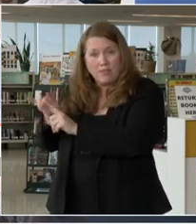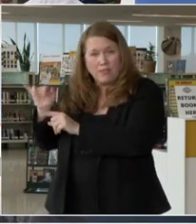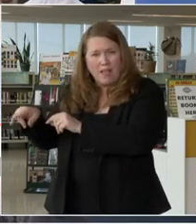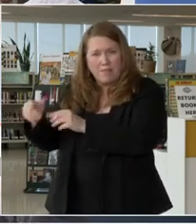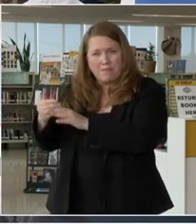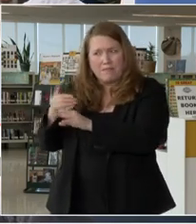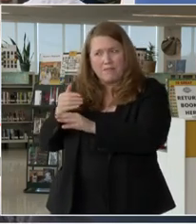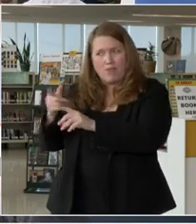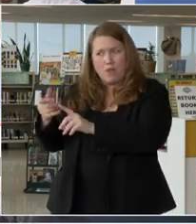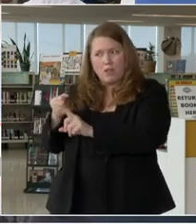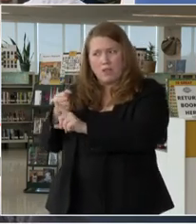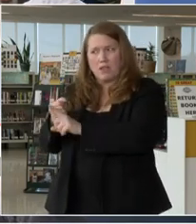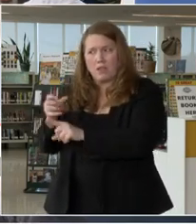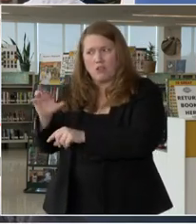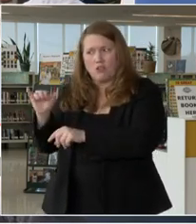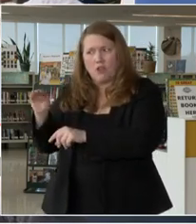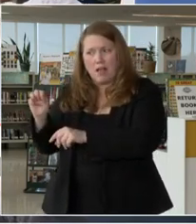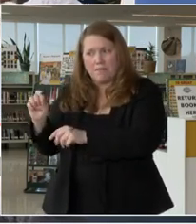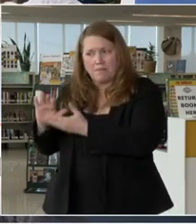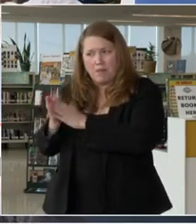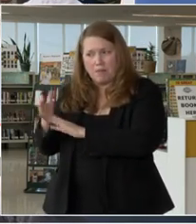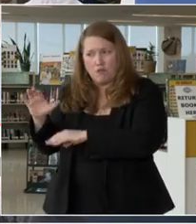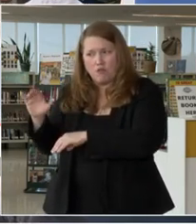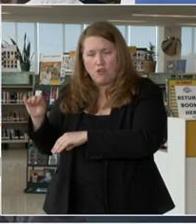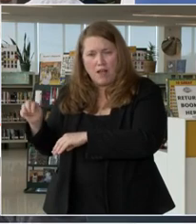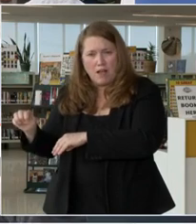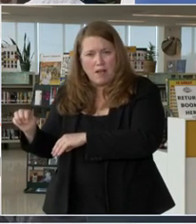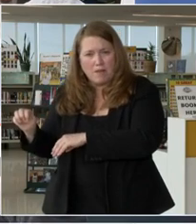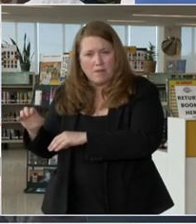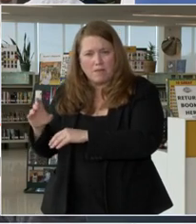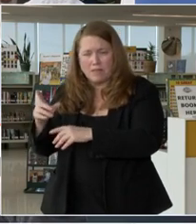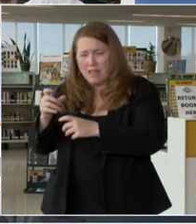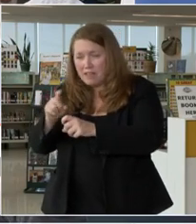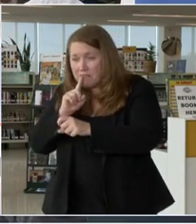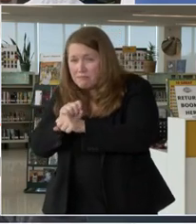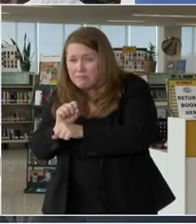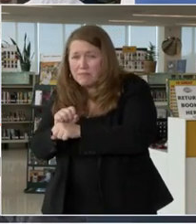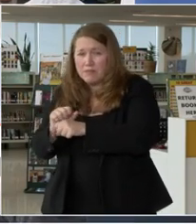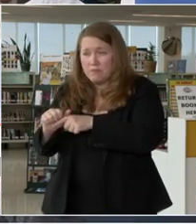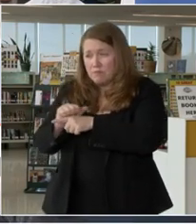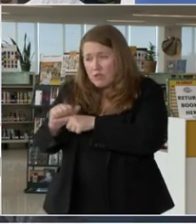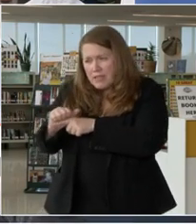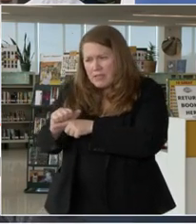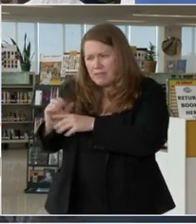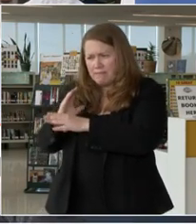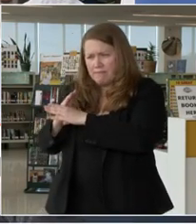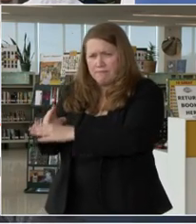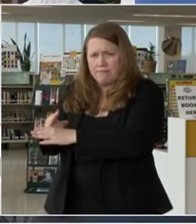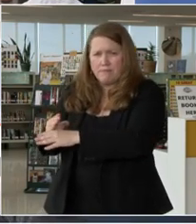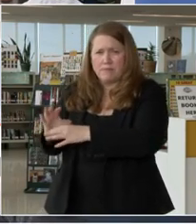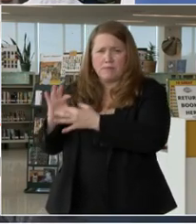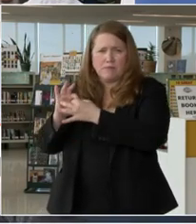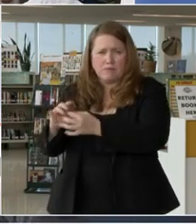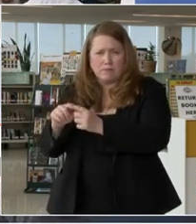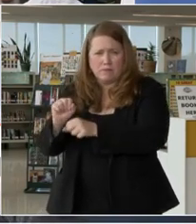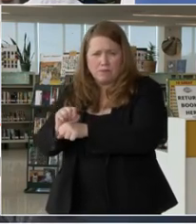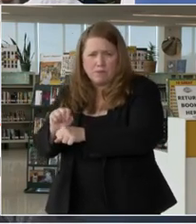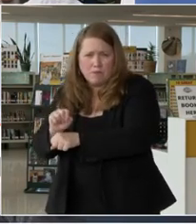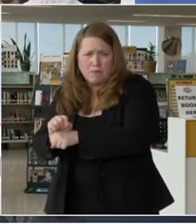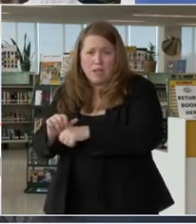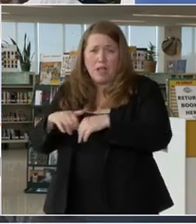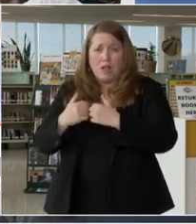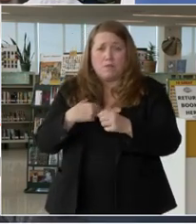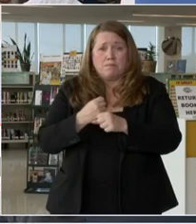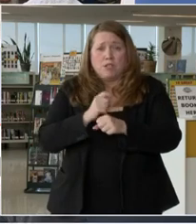we make sure they're connected with jobs and job training programs and connected to jobs? How do we